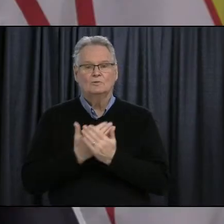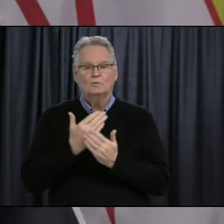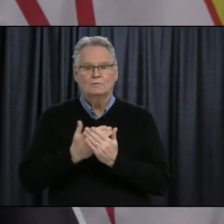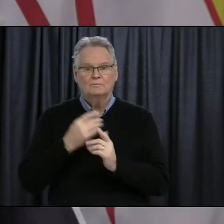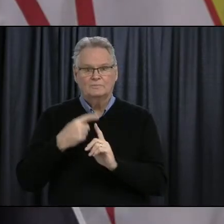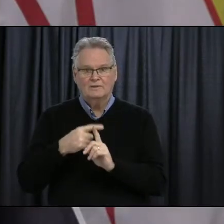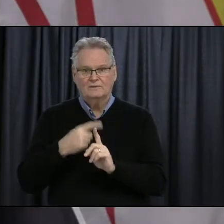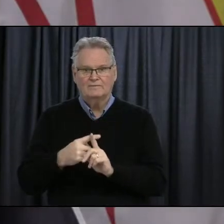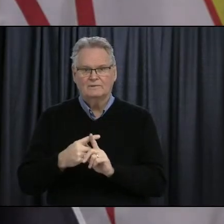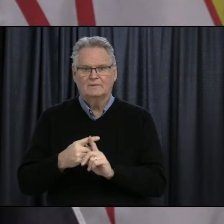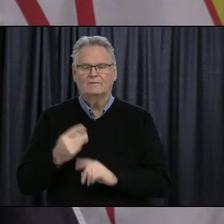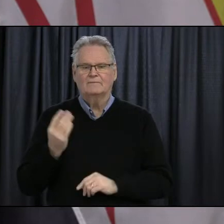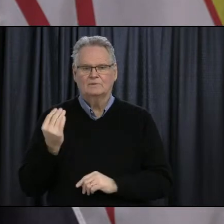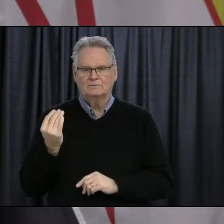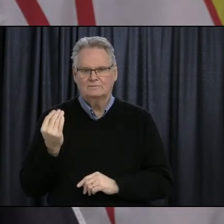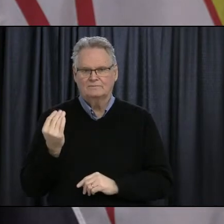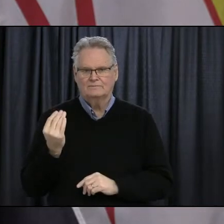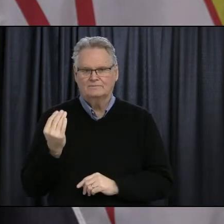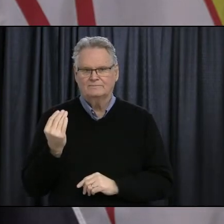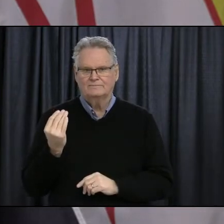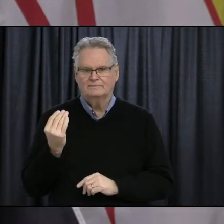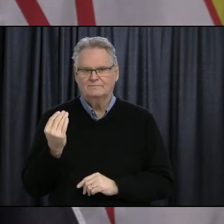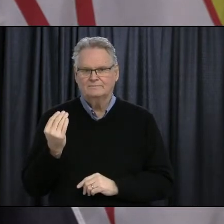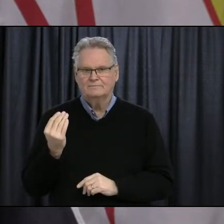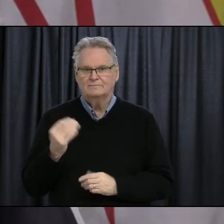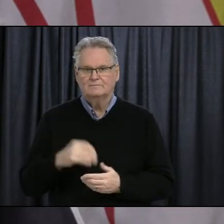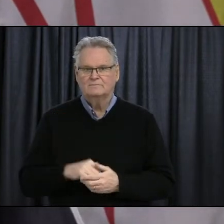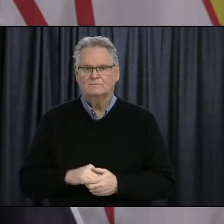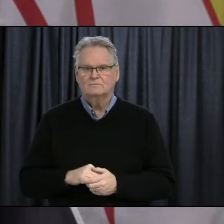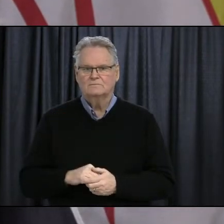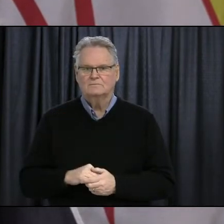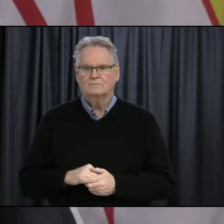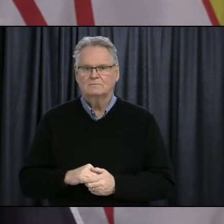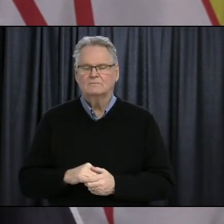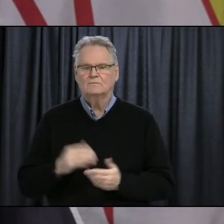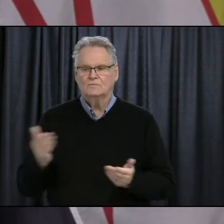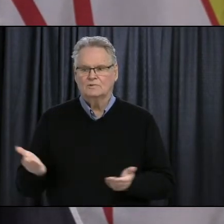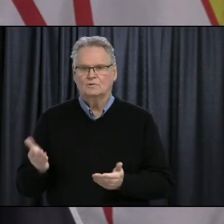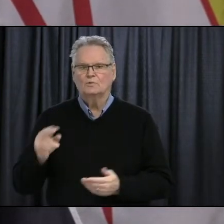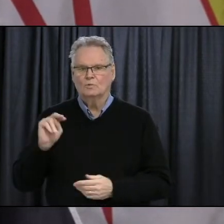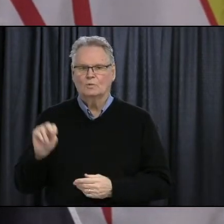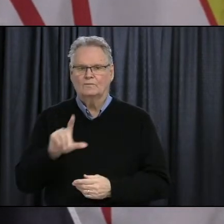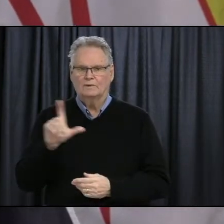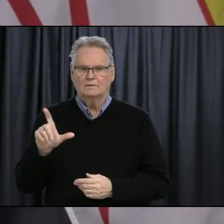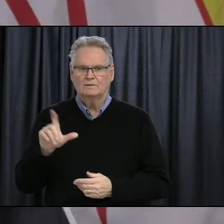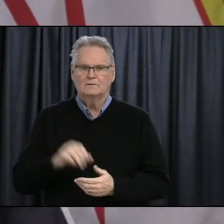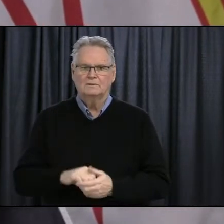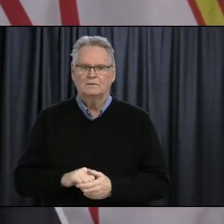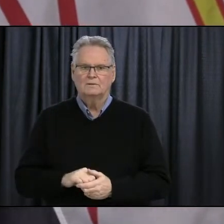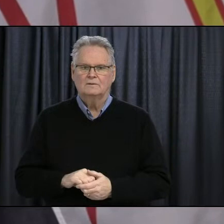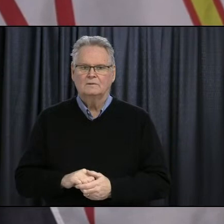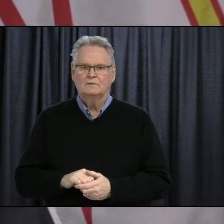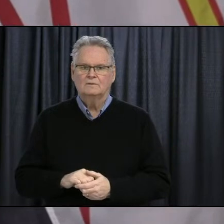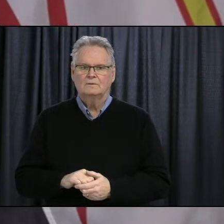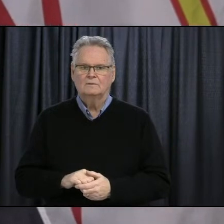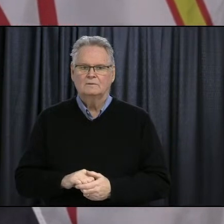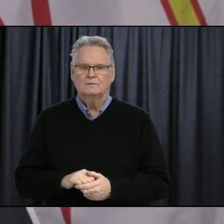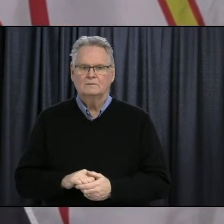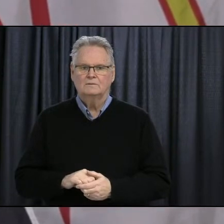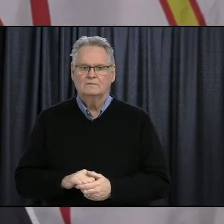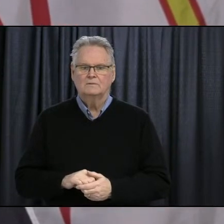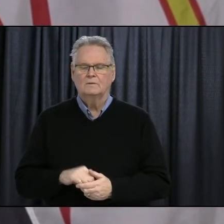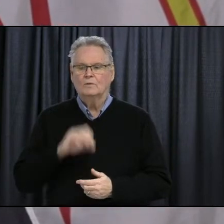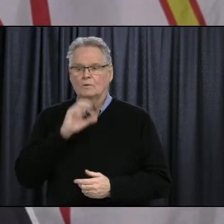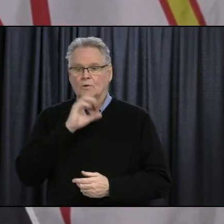confirmed cases of COVID-19 in our province. There are 4 under 20 years of age, 1 between 20 and